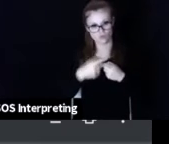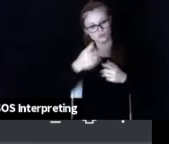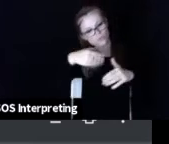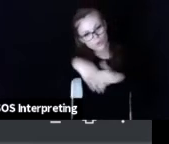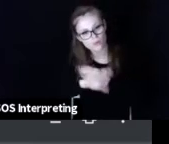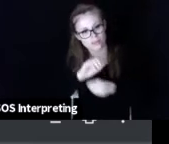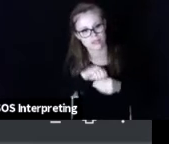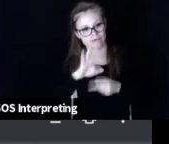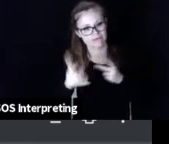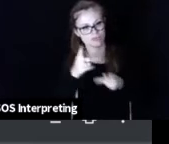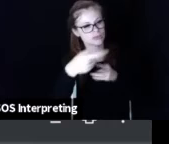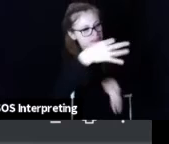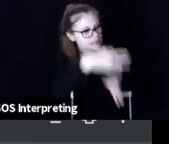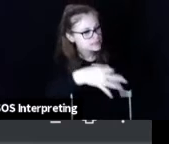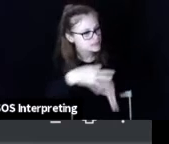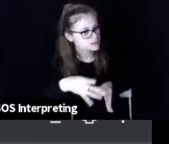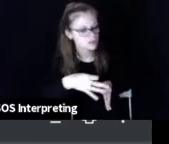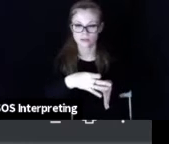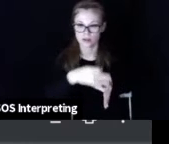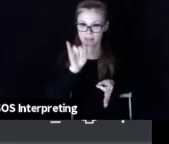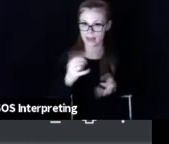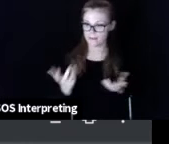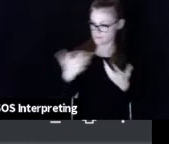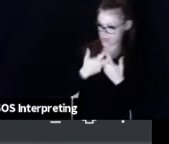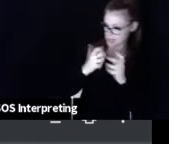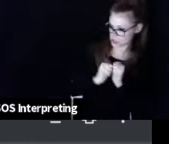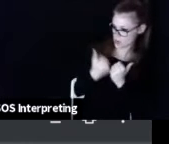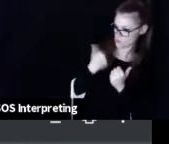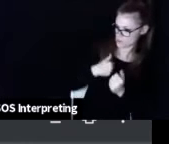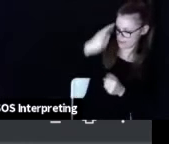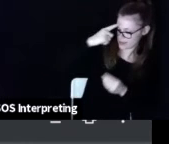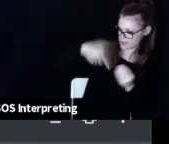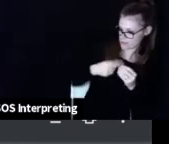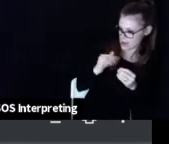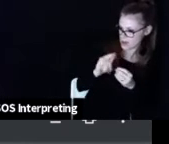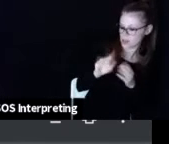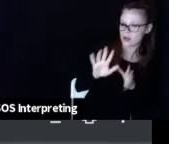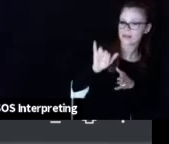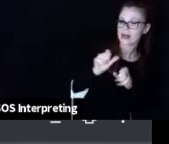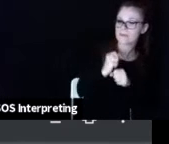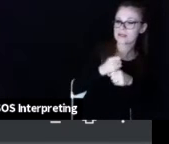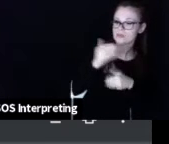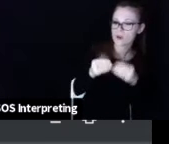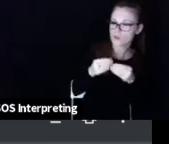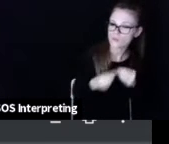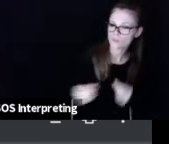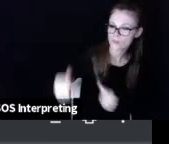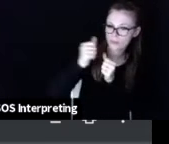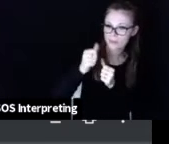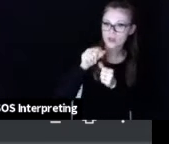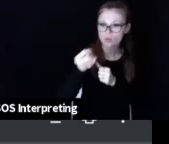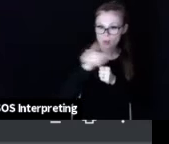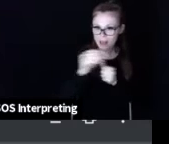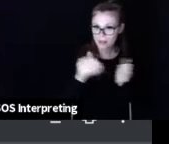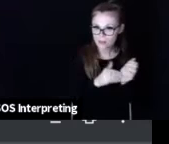body matches the way that we've been trained to think about it, it just really streamlines the process and gives you and the provider more